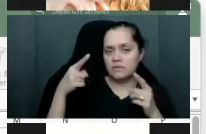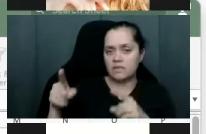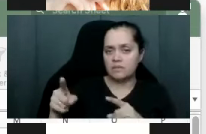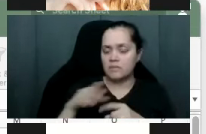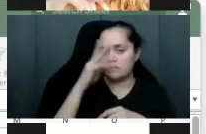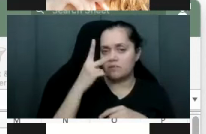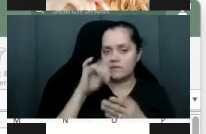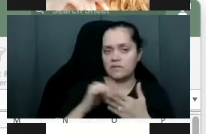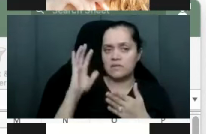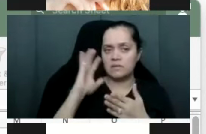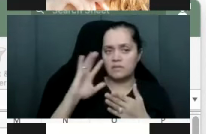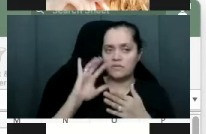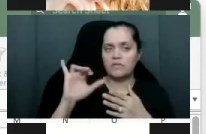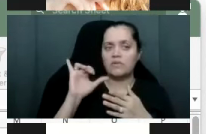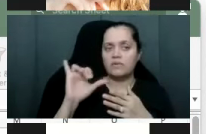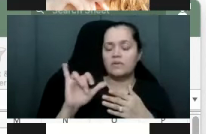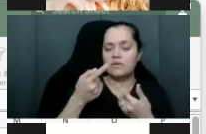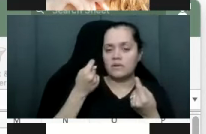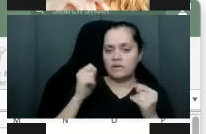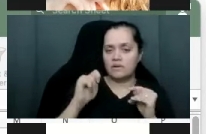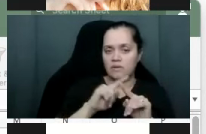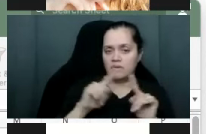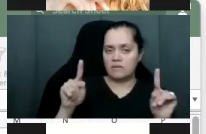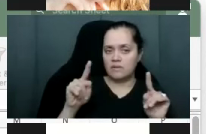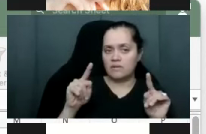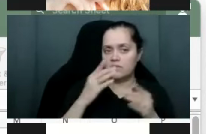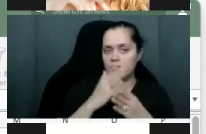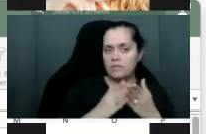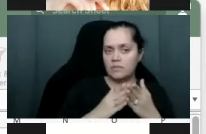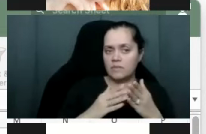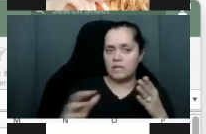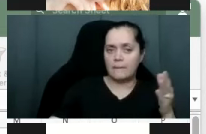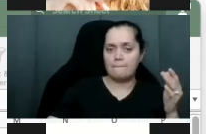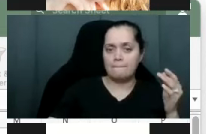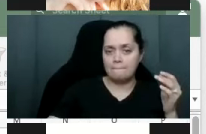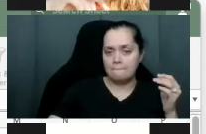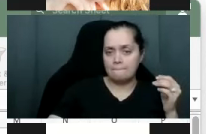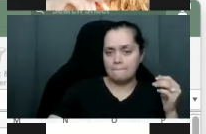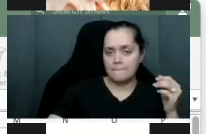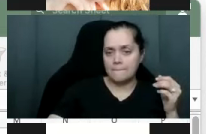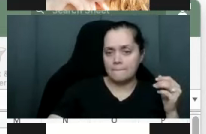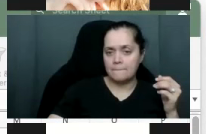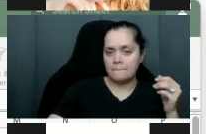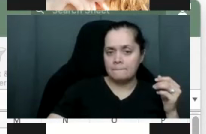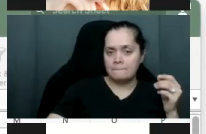Let's try a different spot.